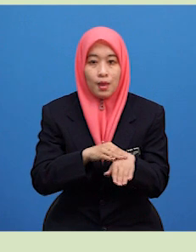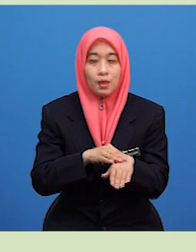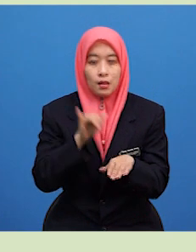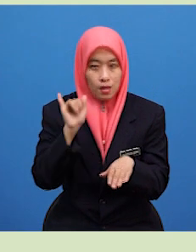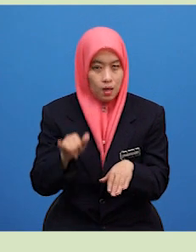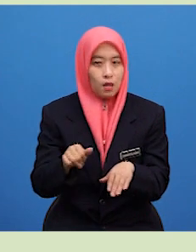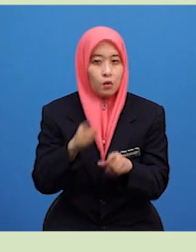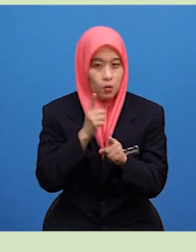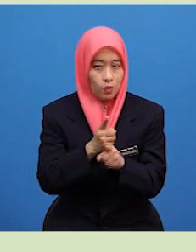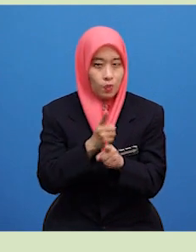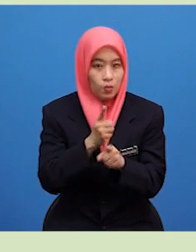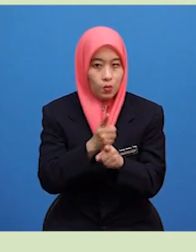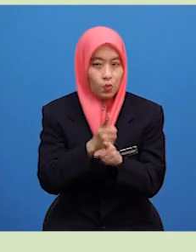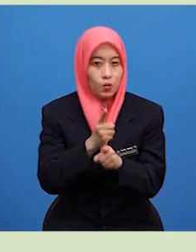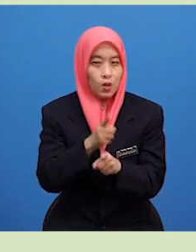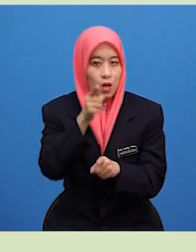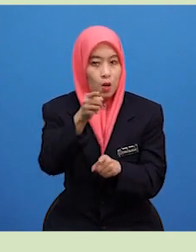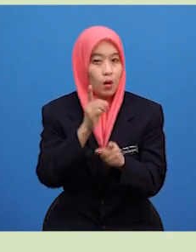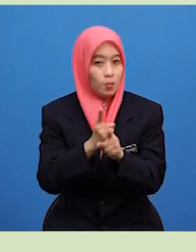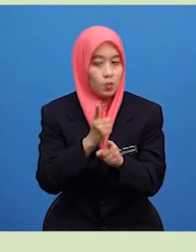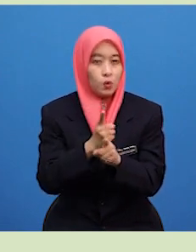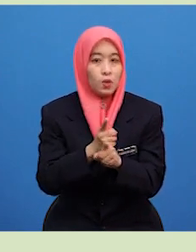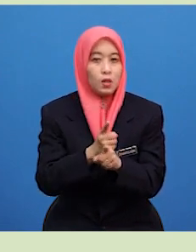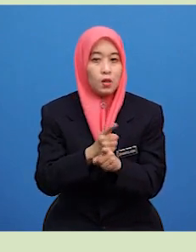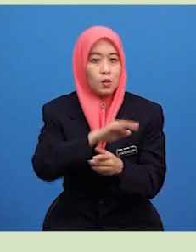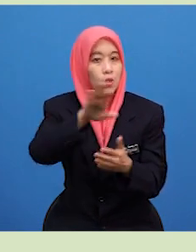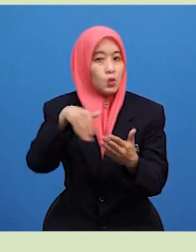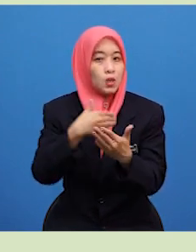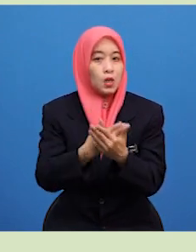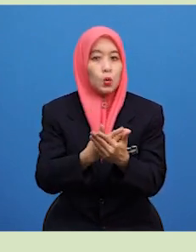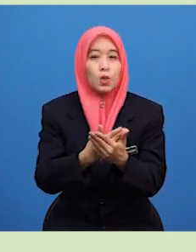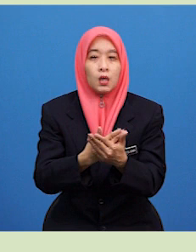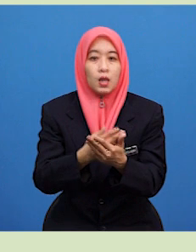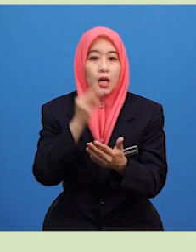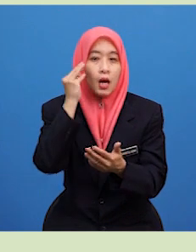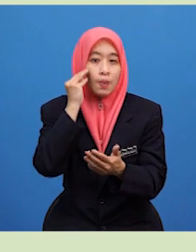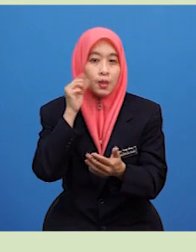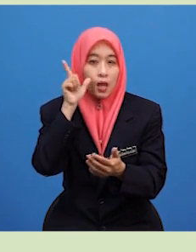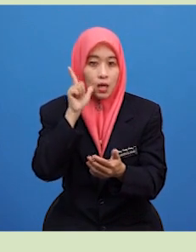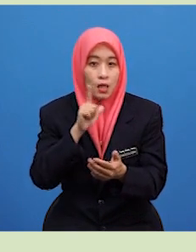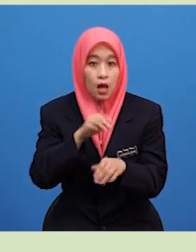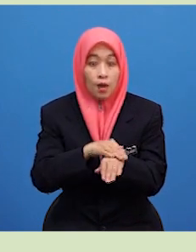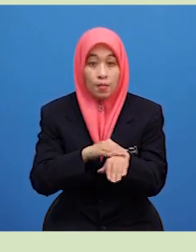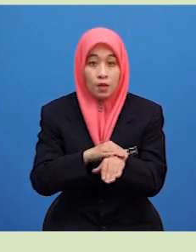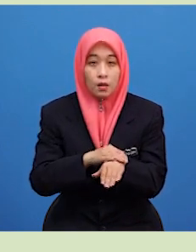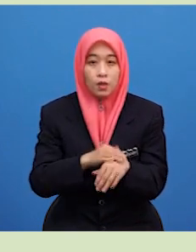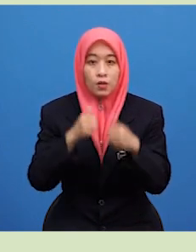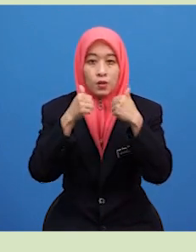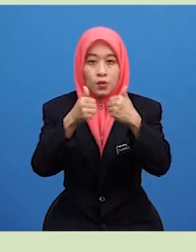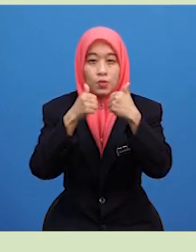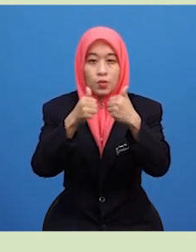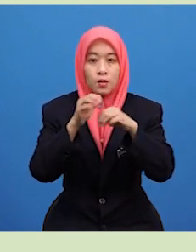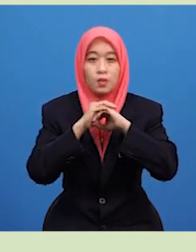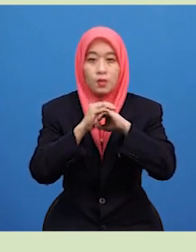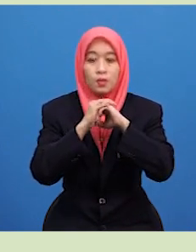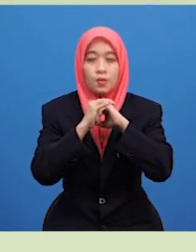Yes, you are absolutely right. Those are Miss Eliza's pets. Great job, boys and